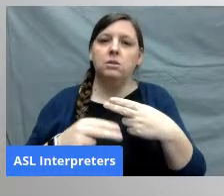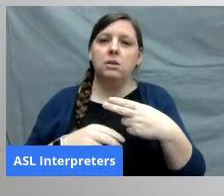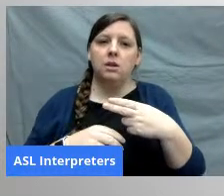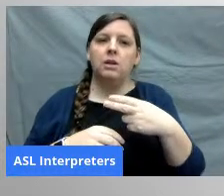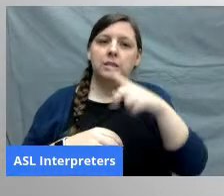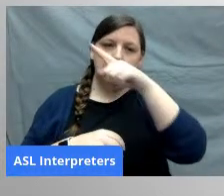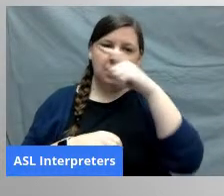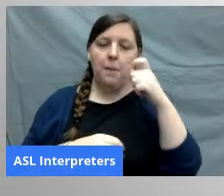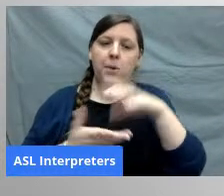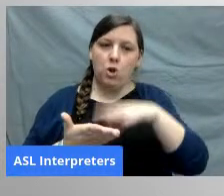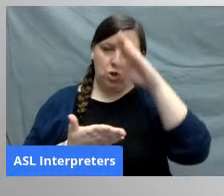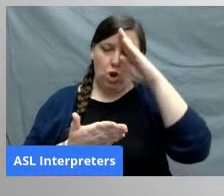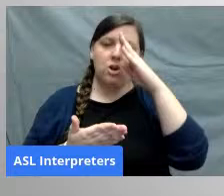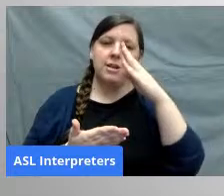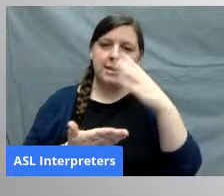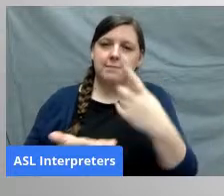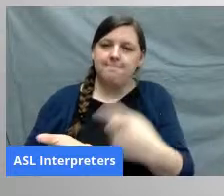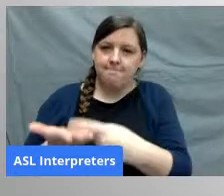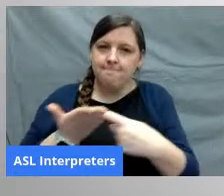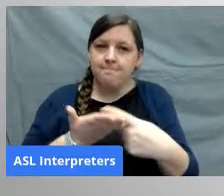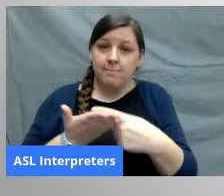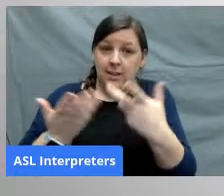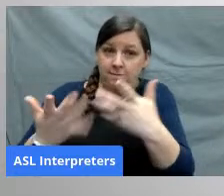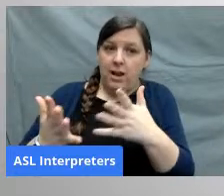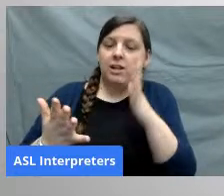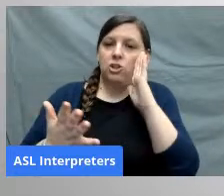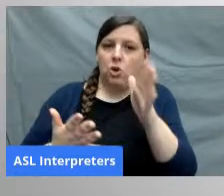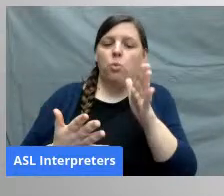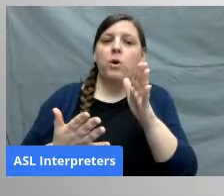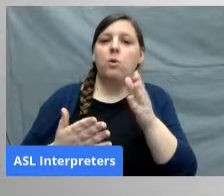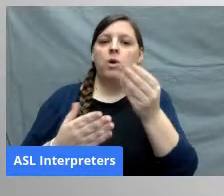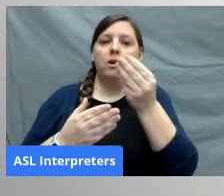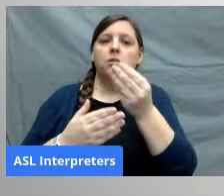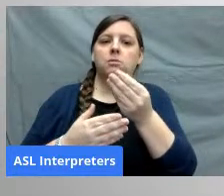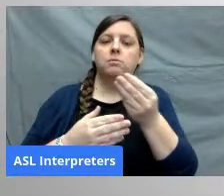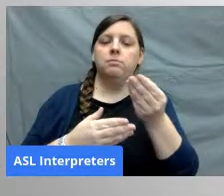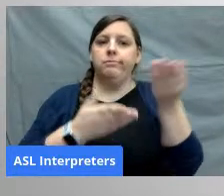and with families. We are looking to use June and July